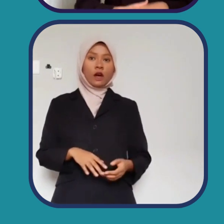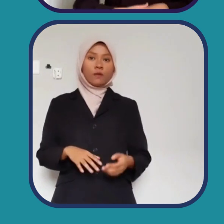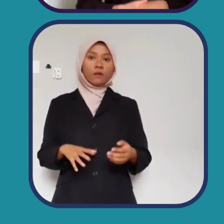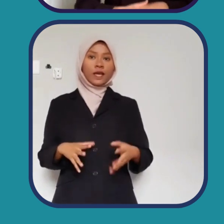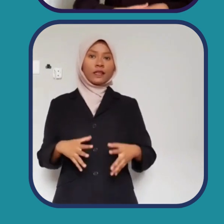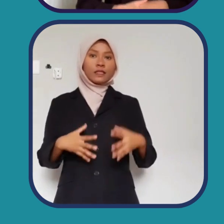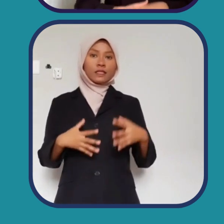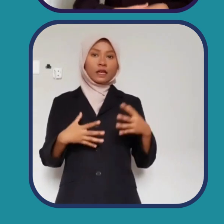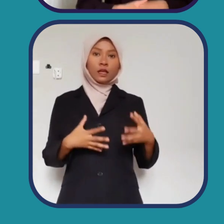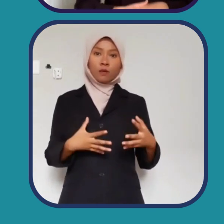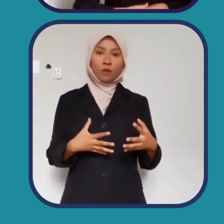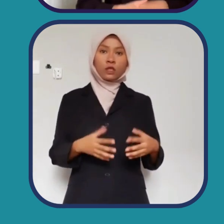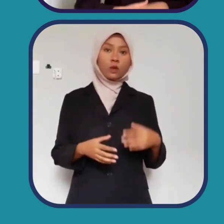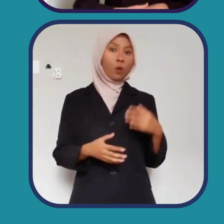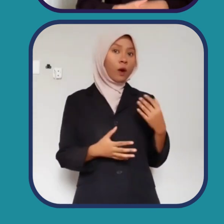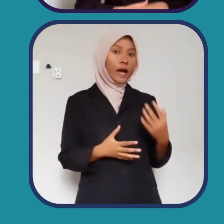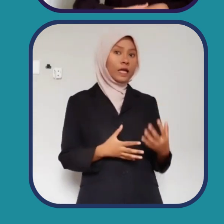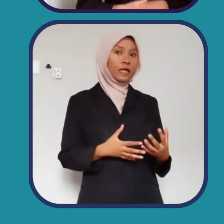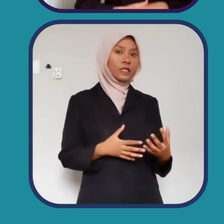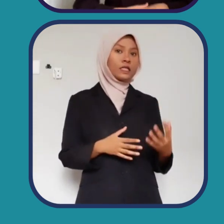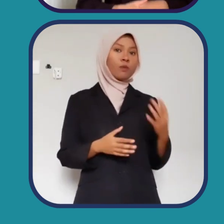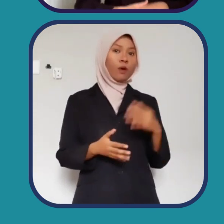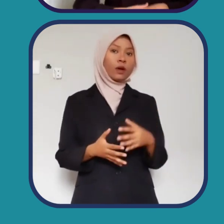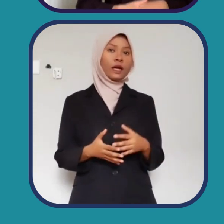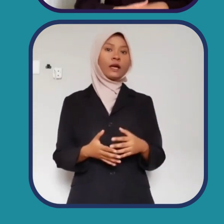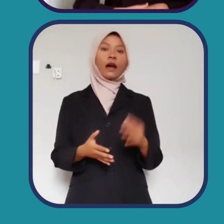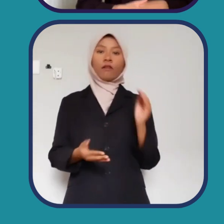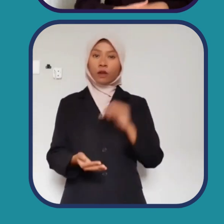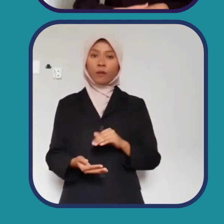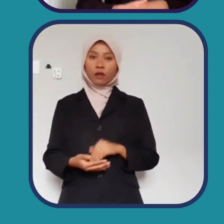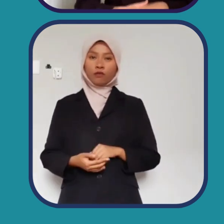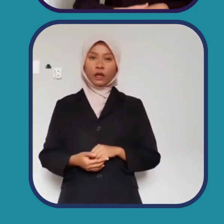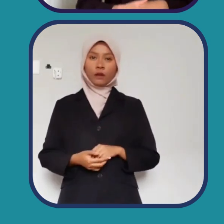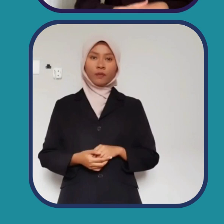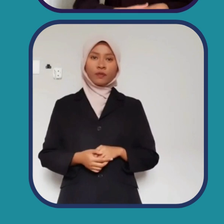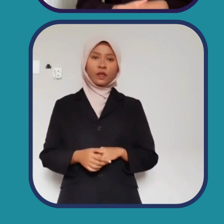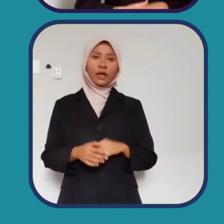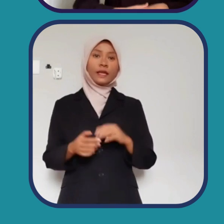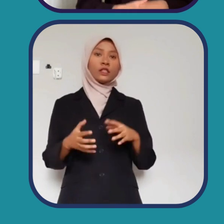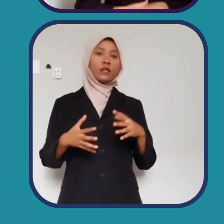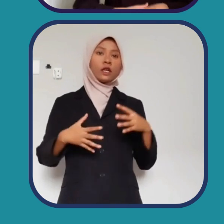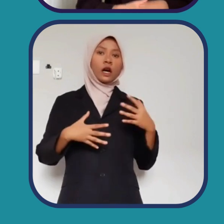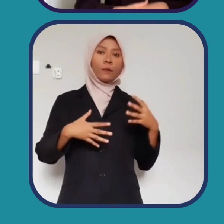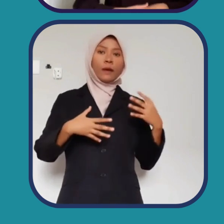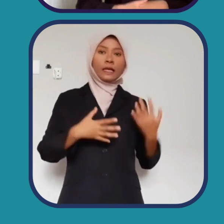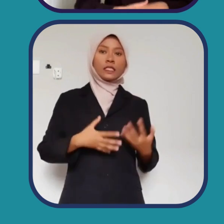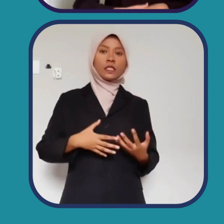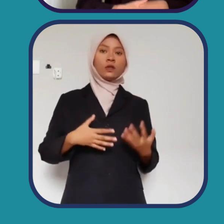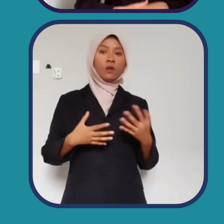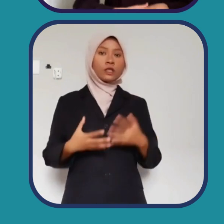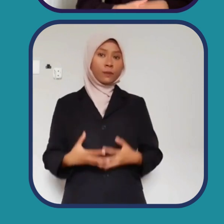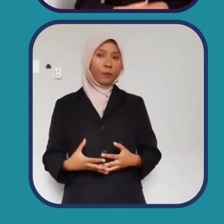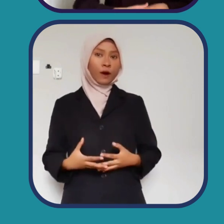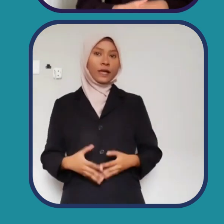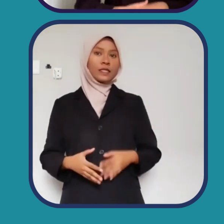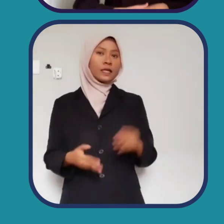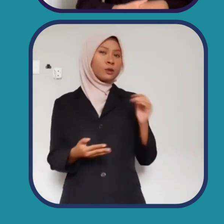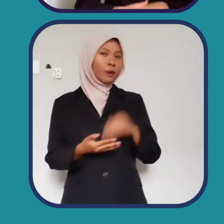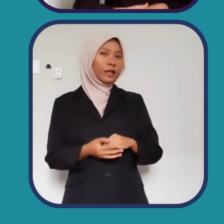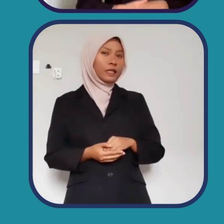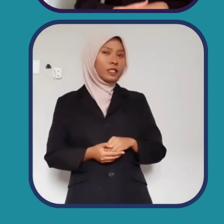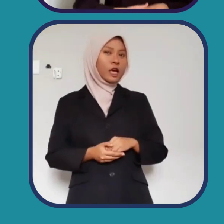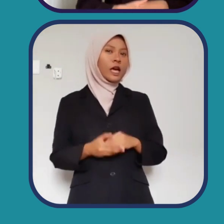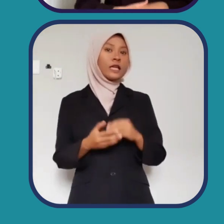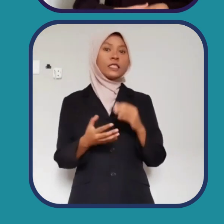languages, being the second most widely spoken after Mandarin. It should come as no surprise